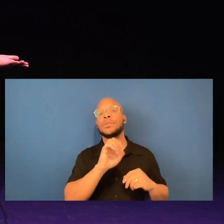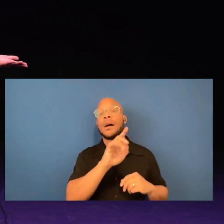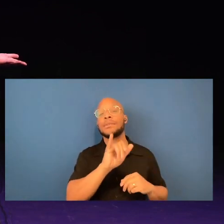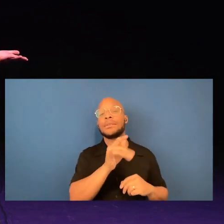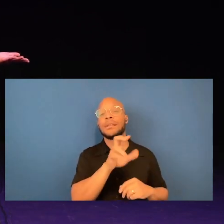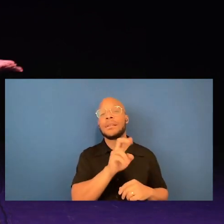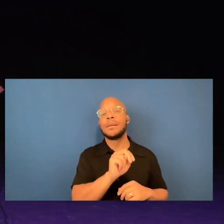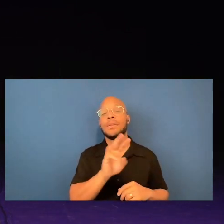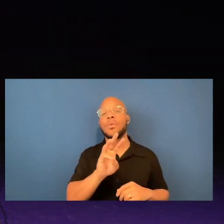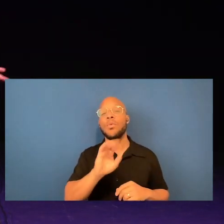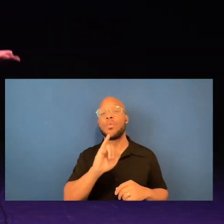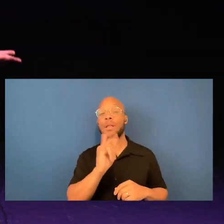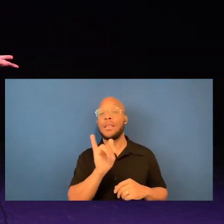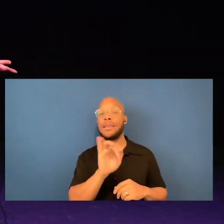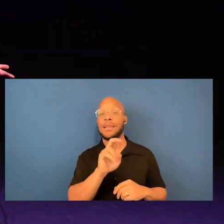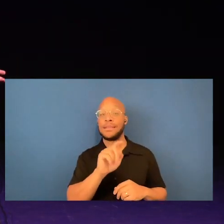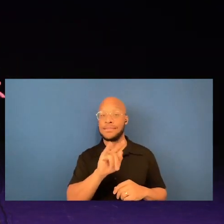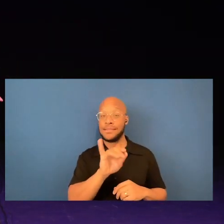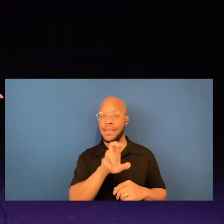now looks like a lion.